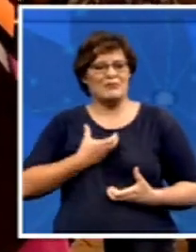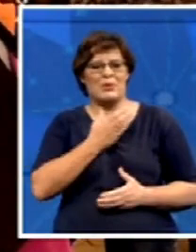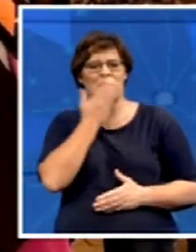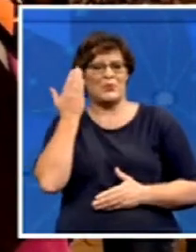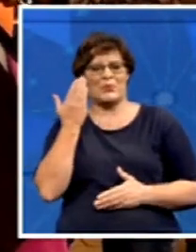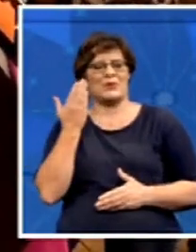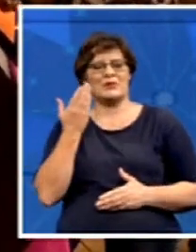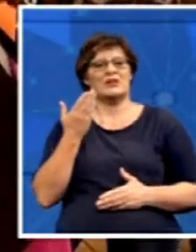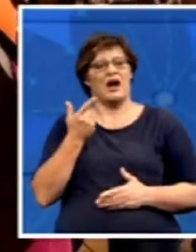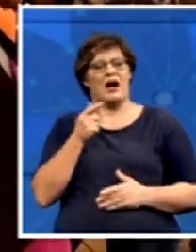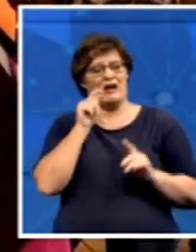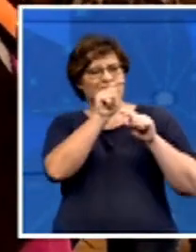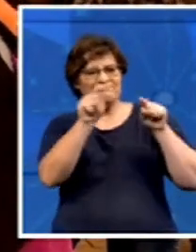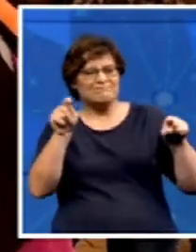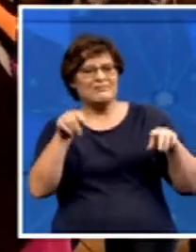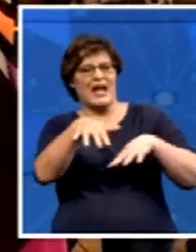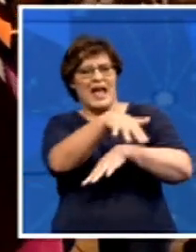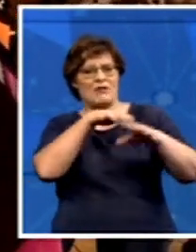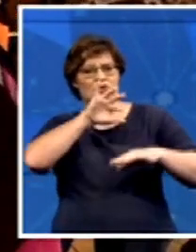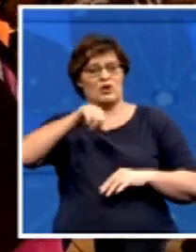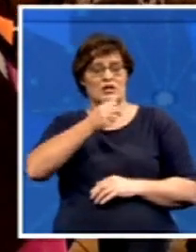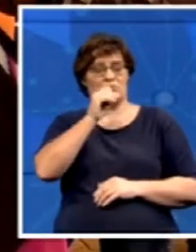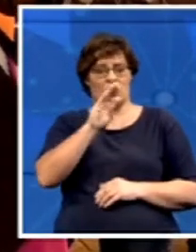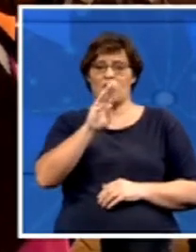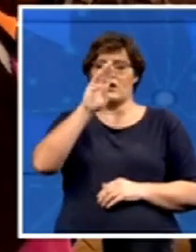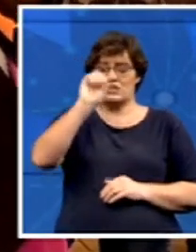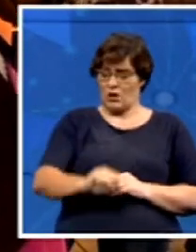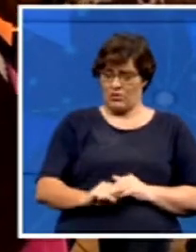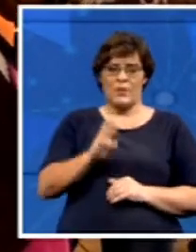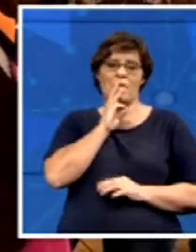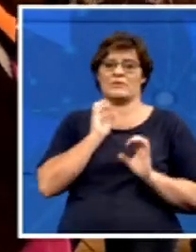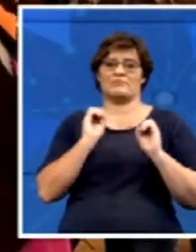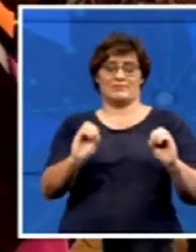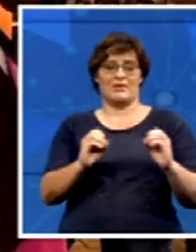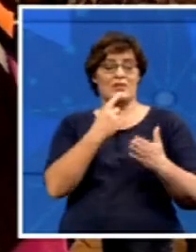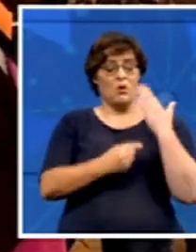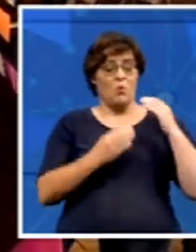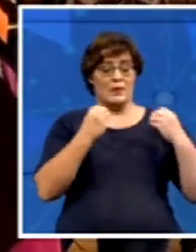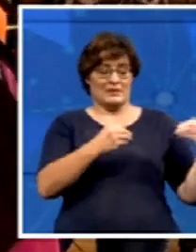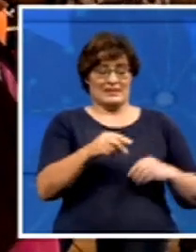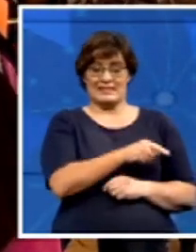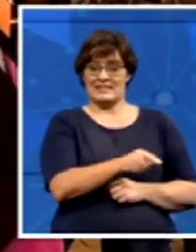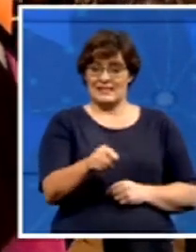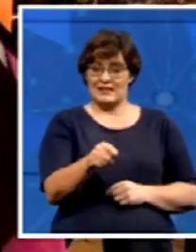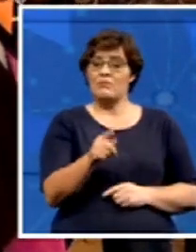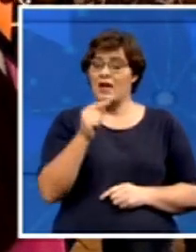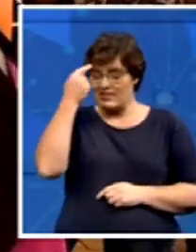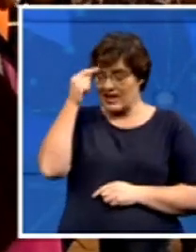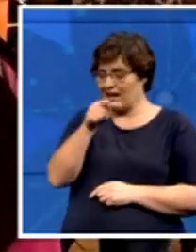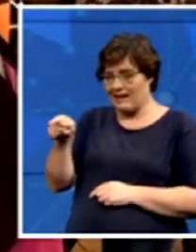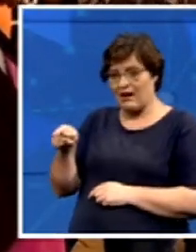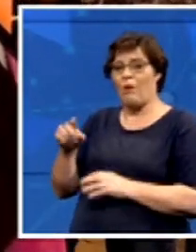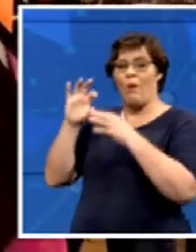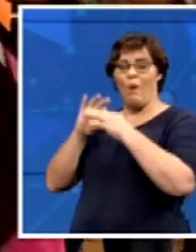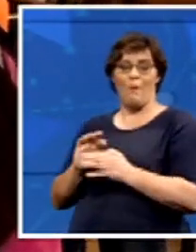in the south of Johannesburg are affected. These are just the businesses. You can only but imagine what is taking place inside the homes. Compounding to the fact,